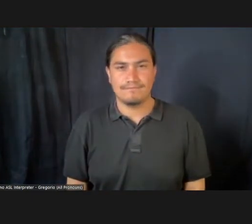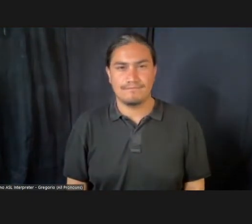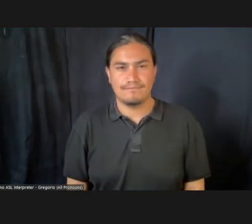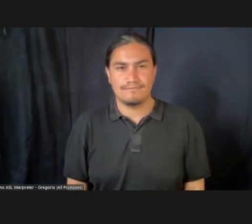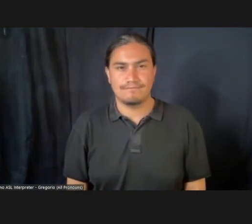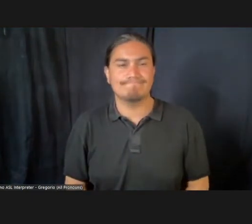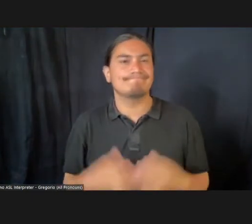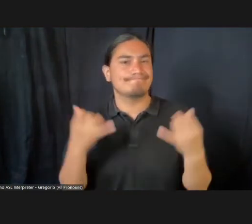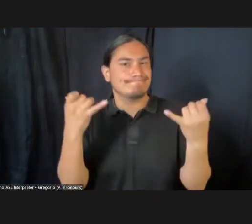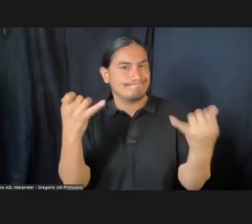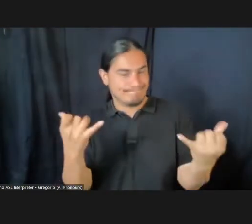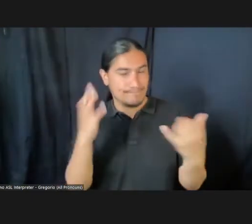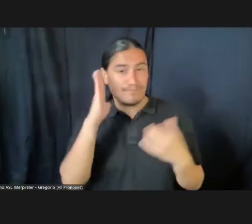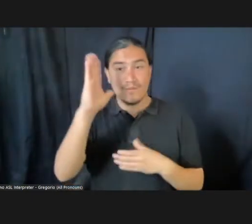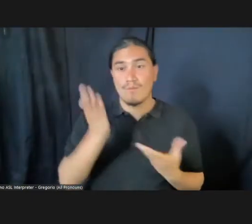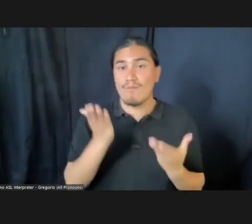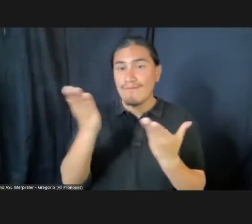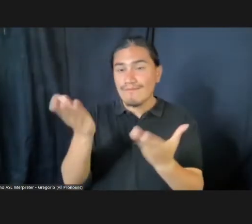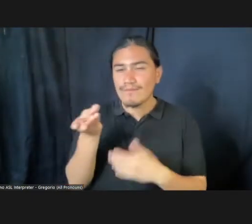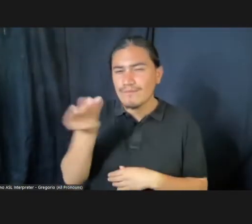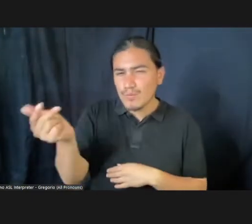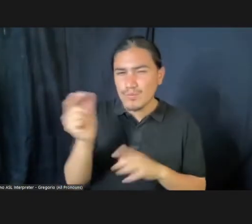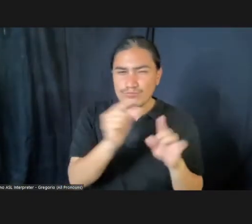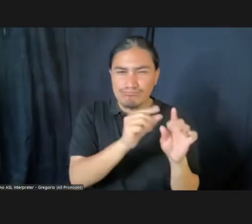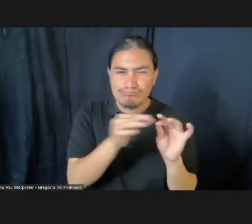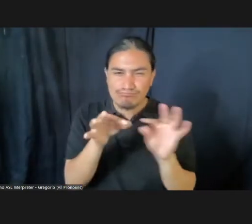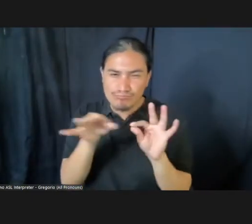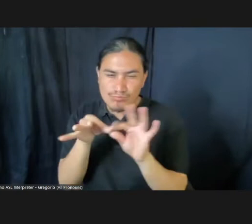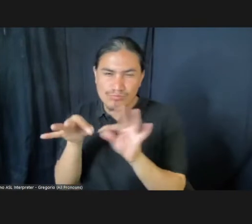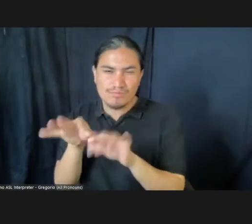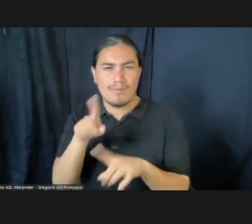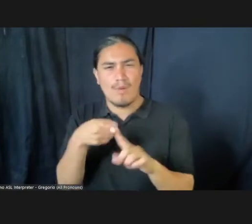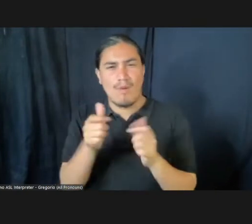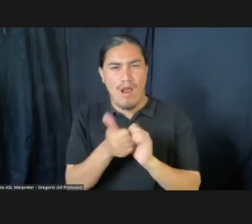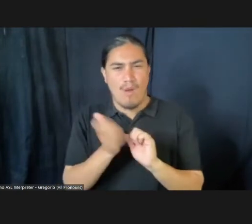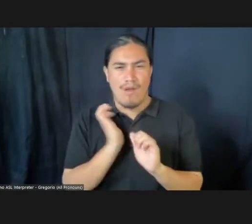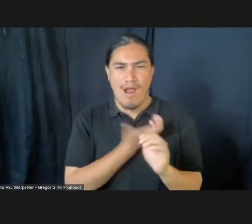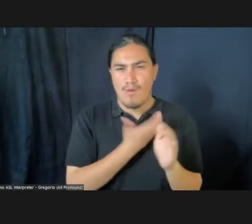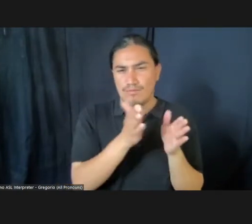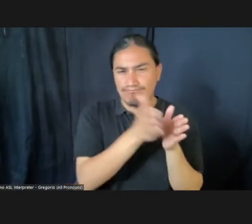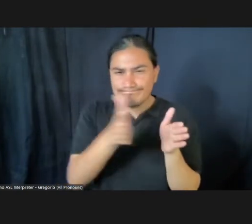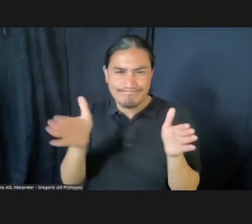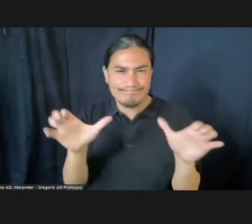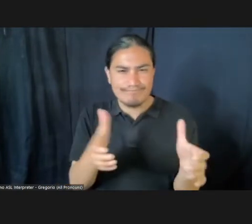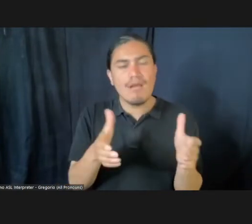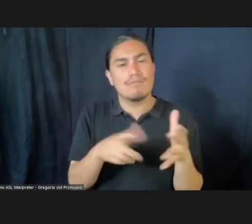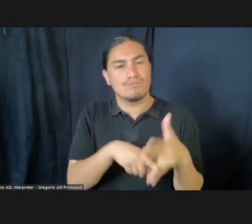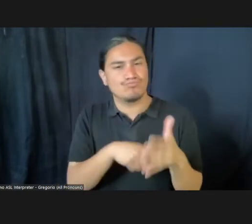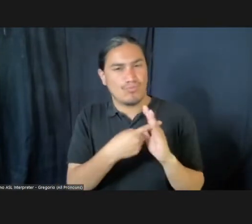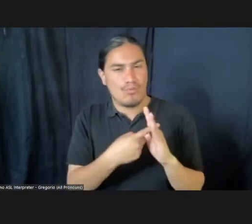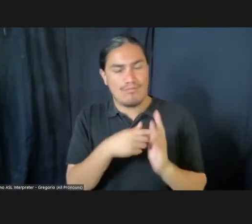Now, I'm going to offer a few words about how this anthology came about.